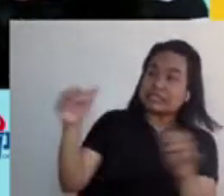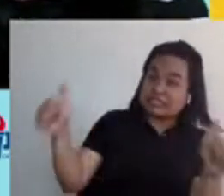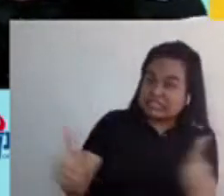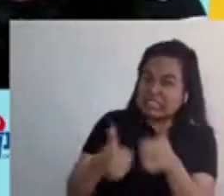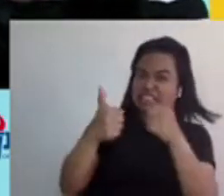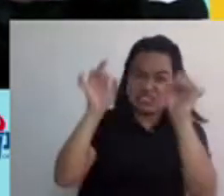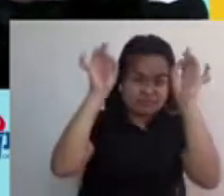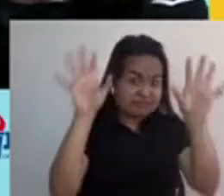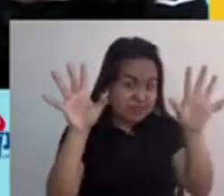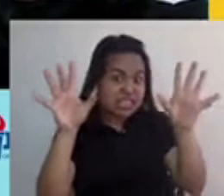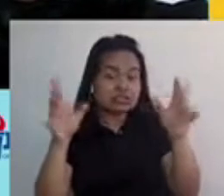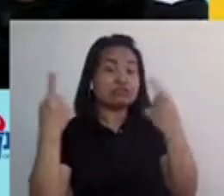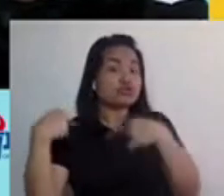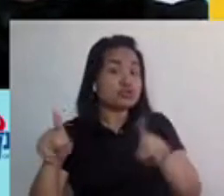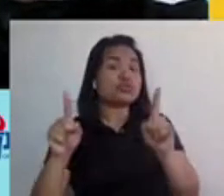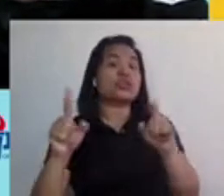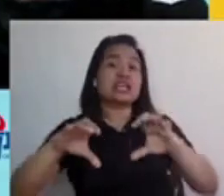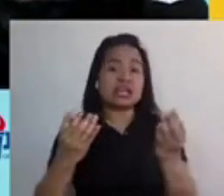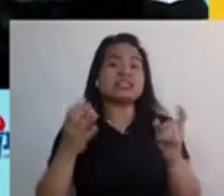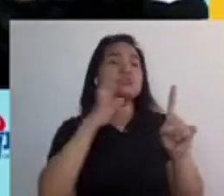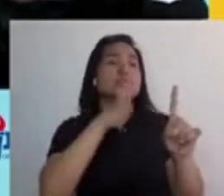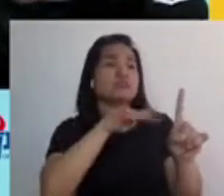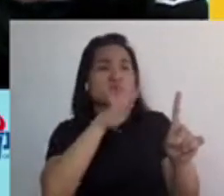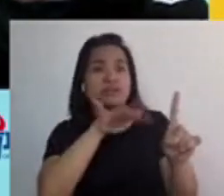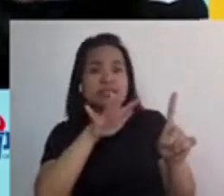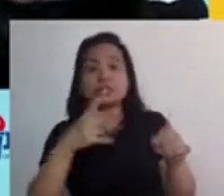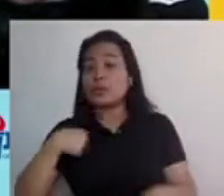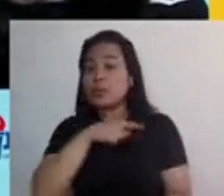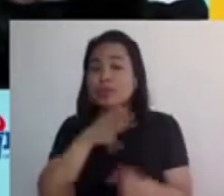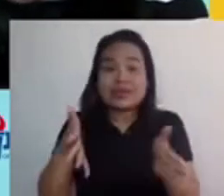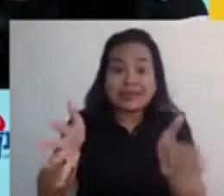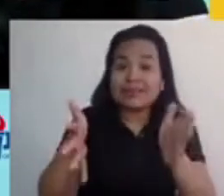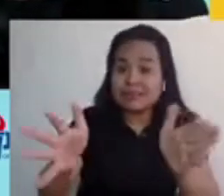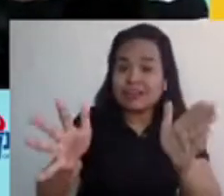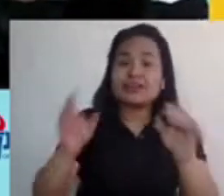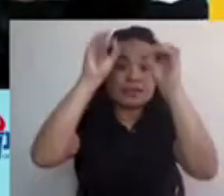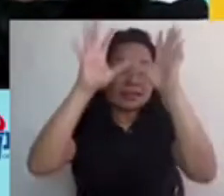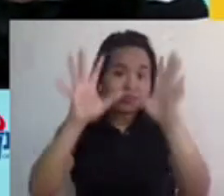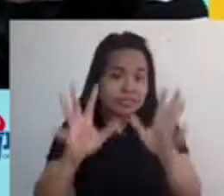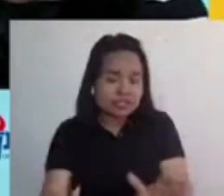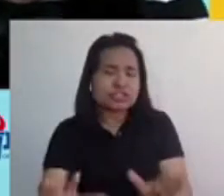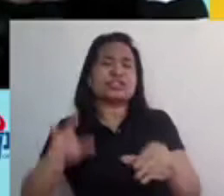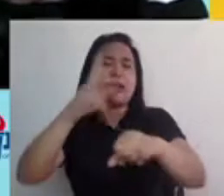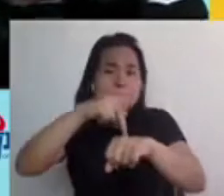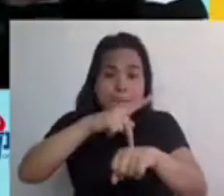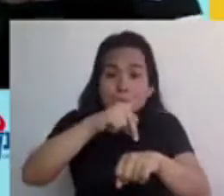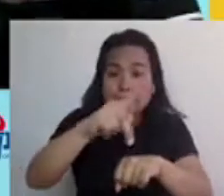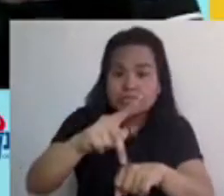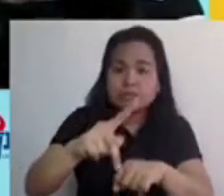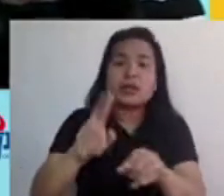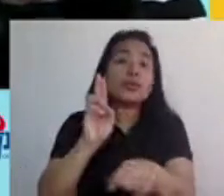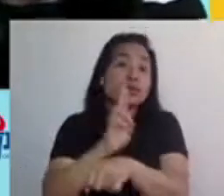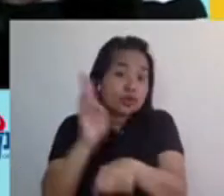the classroom observation, we encourage that teachers, that school heads use our other modes,